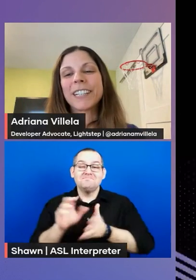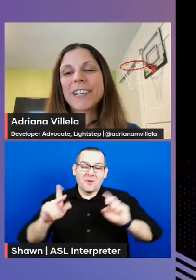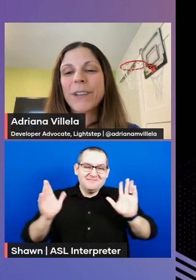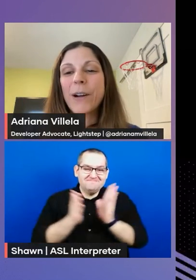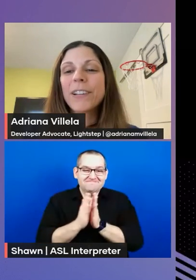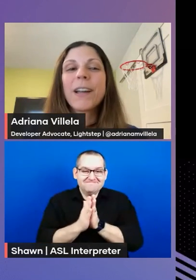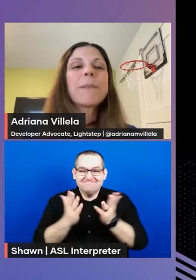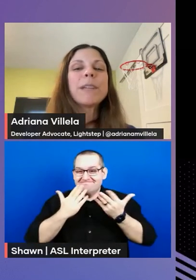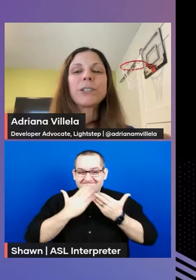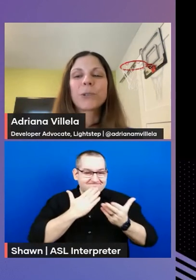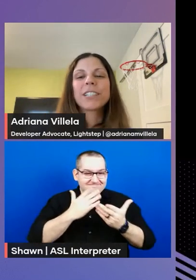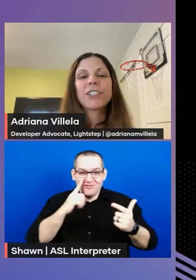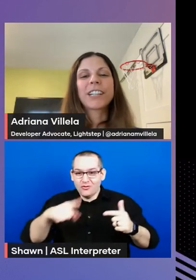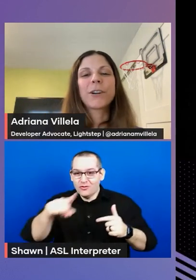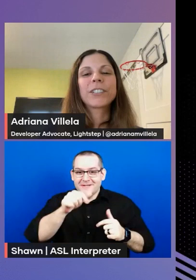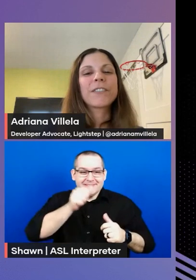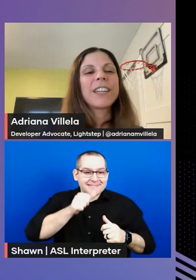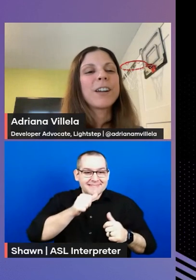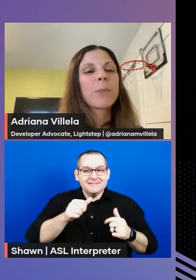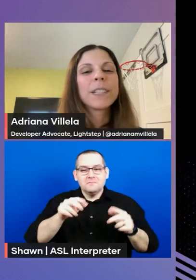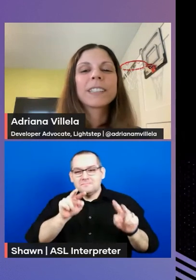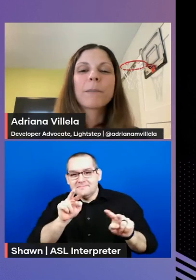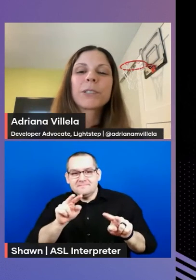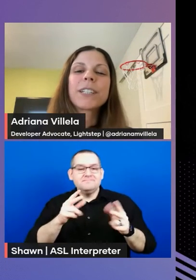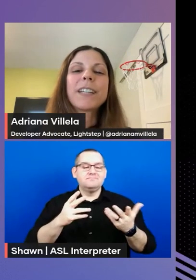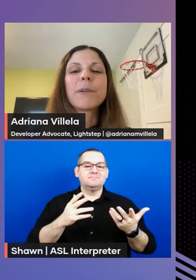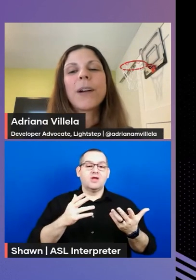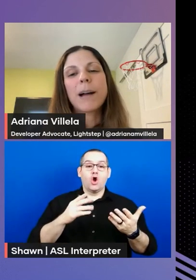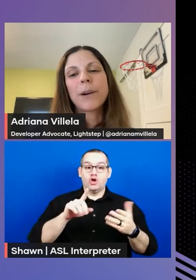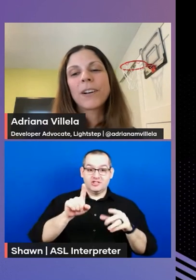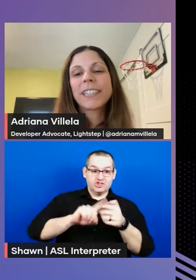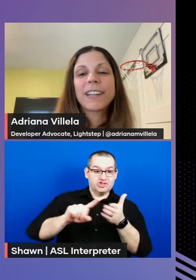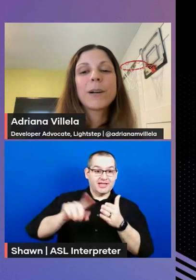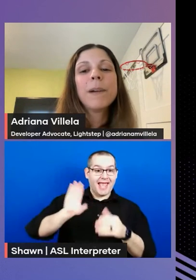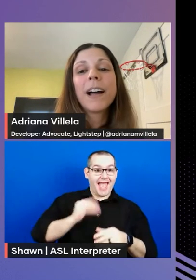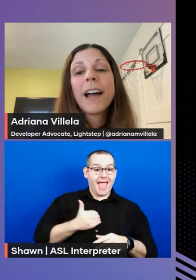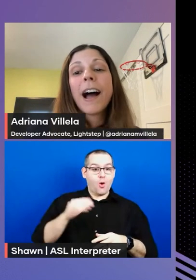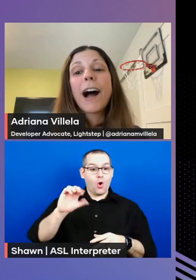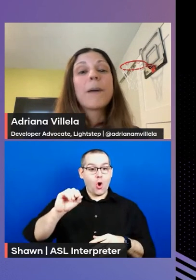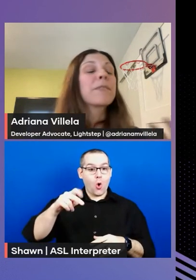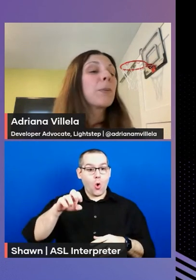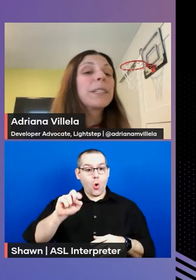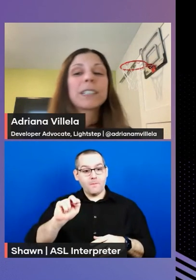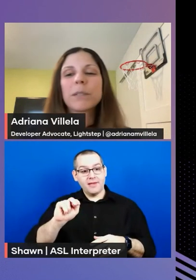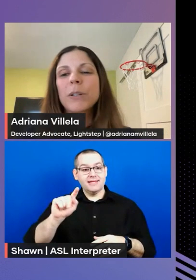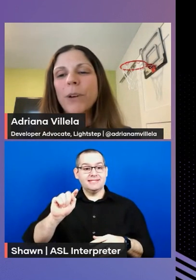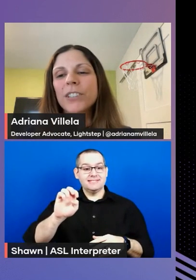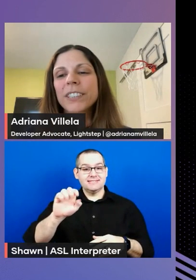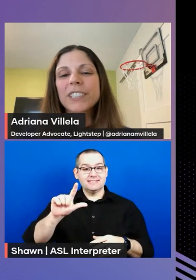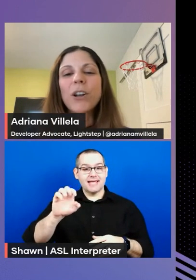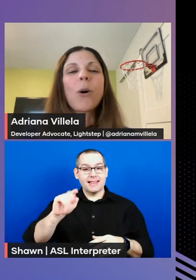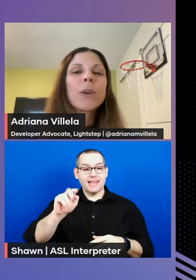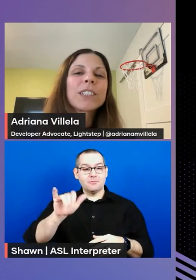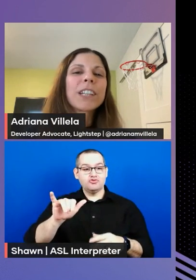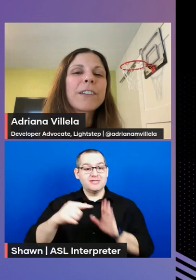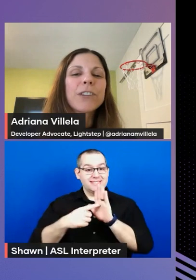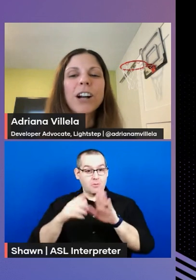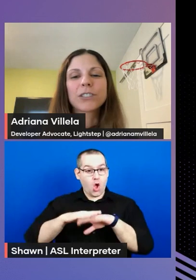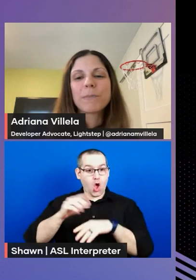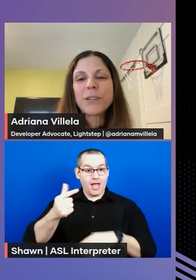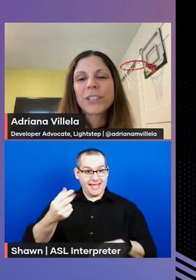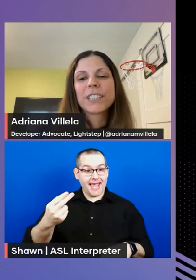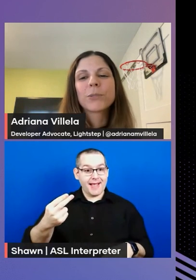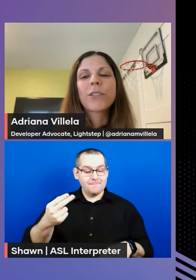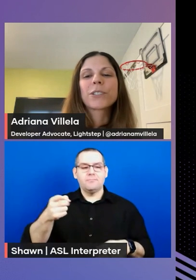for sticking around. Be sure to check out the OpenTelemetry Demo App on GitHub. The OpenTelemetry project is always looking